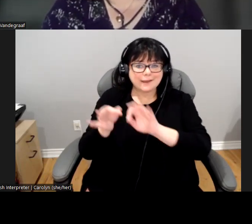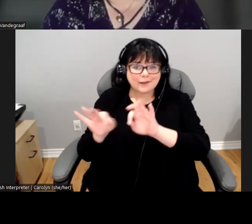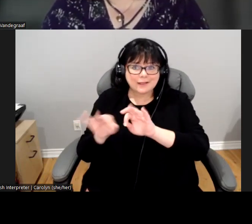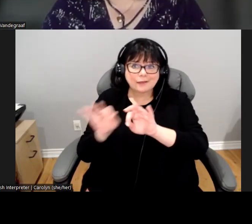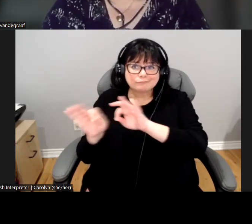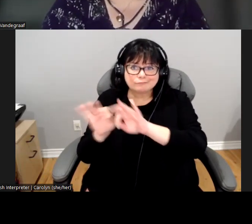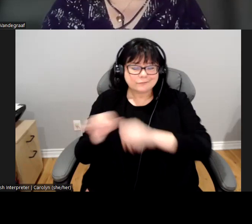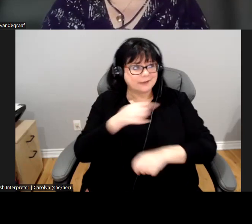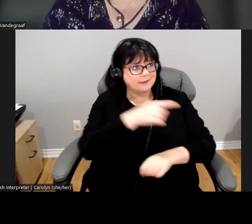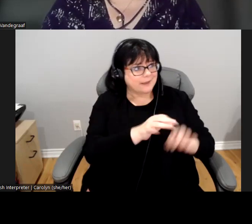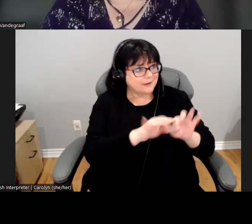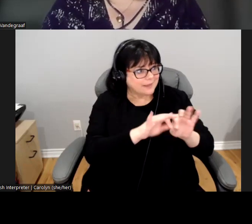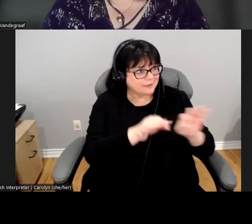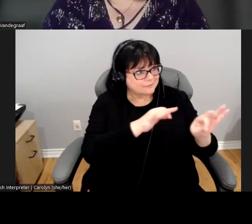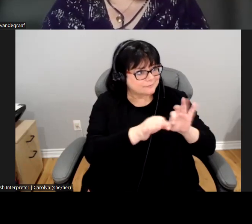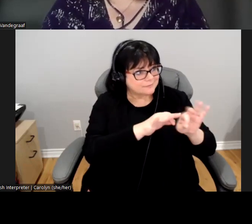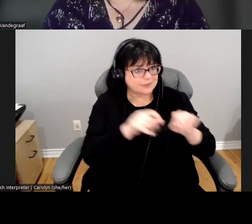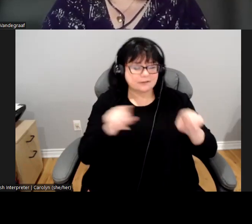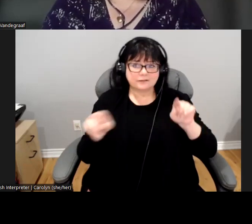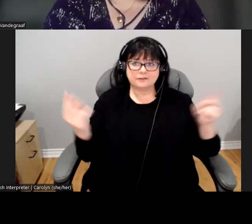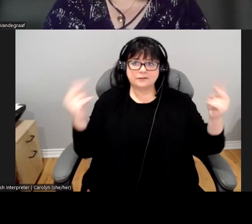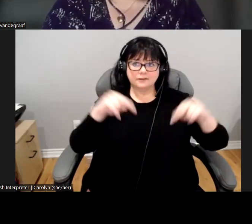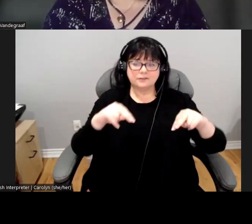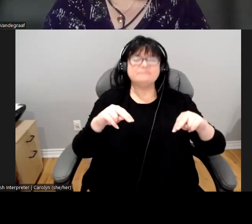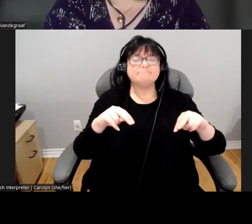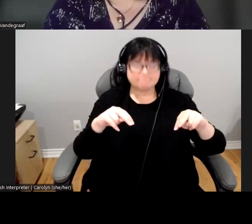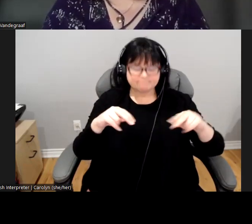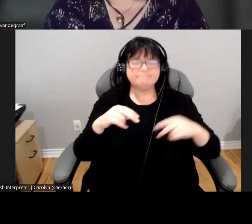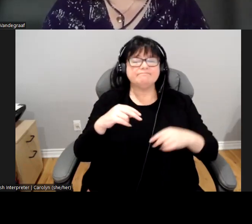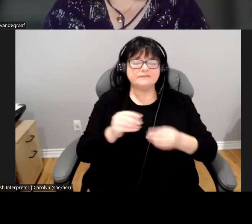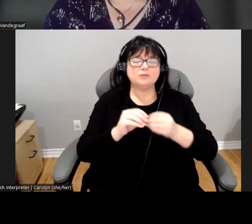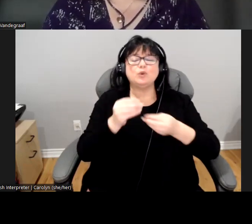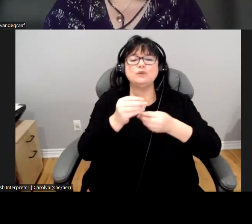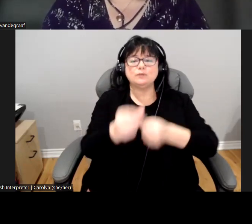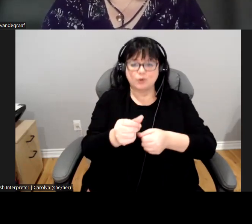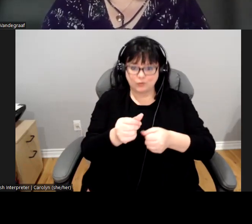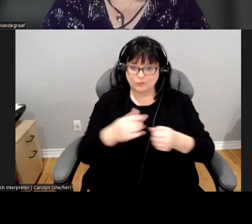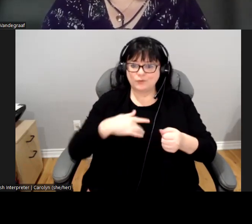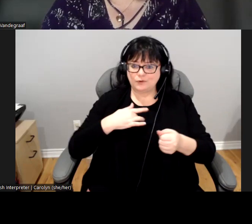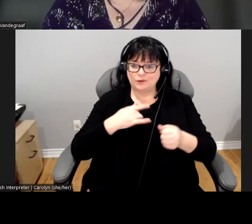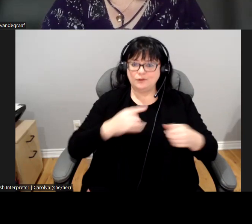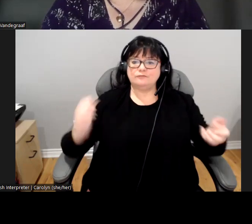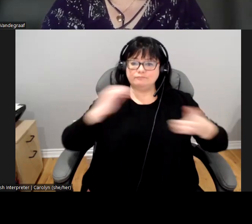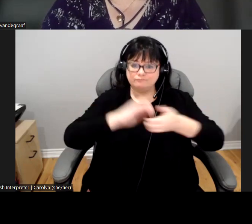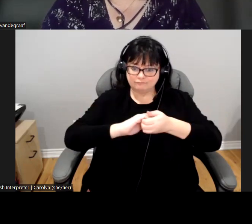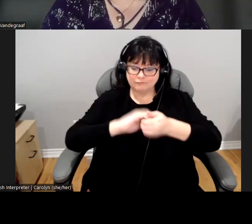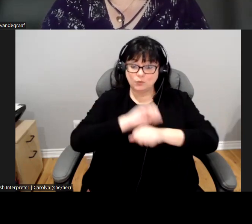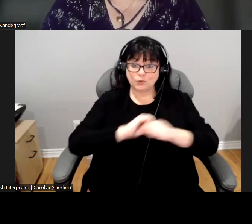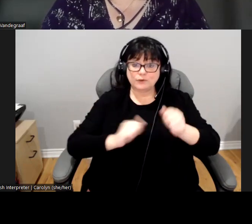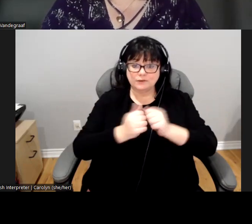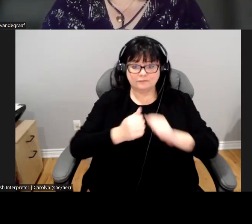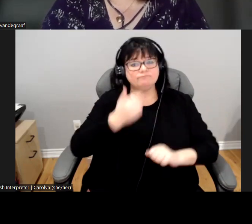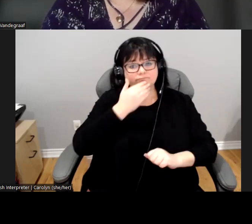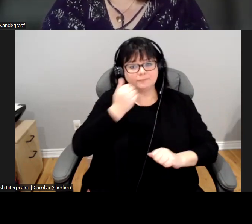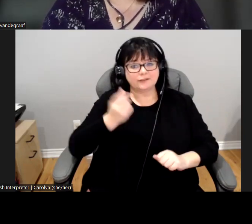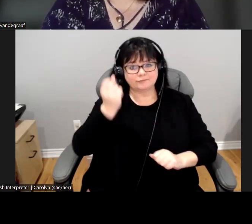smoother for the value, and they saw the purpose of the potential collaboration. The other thing I needed to